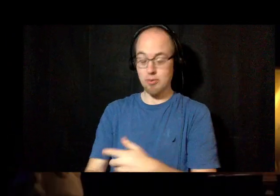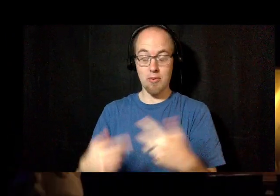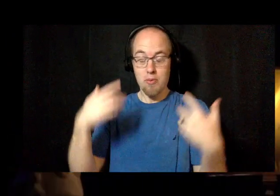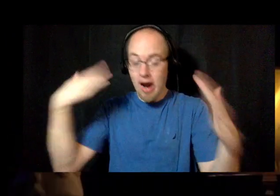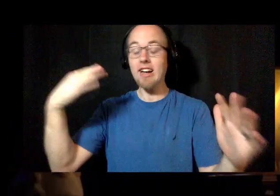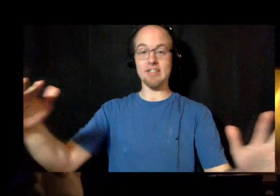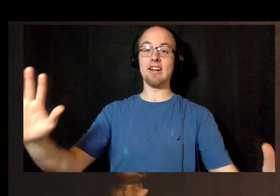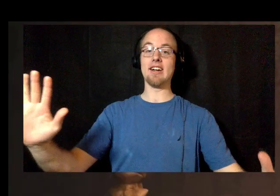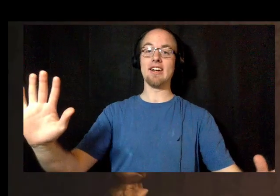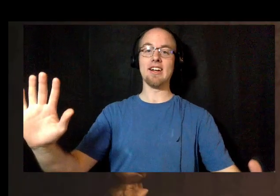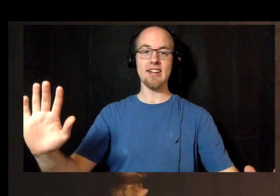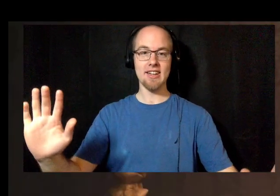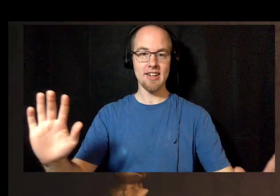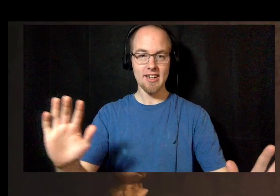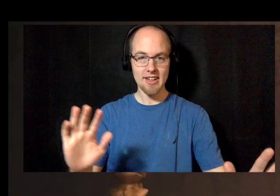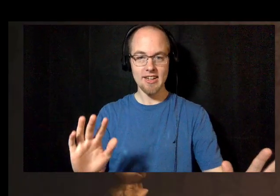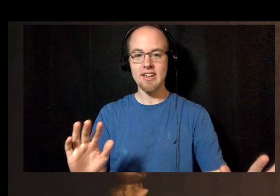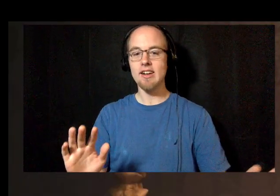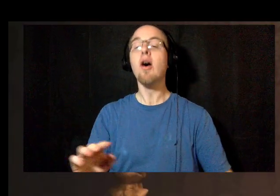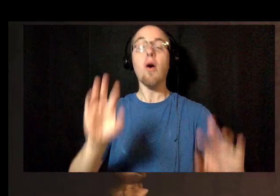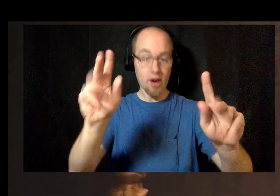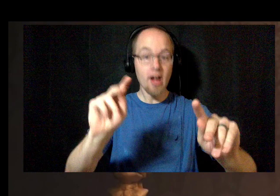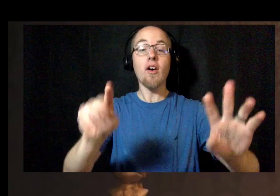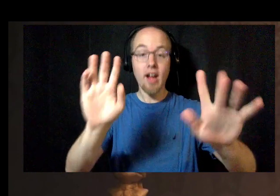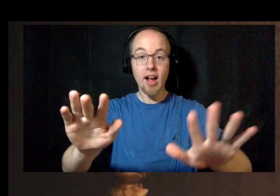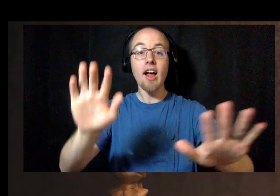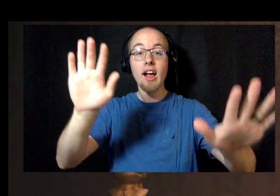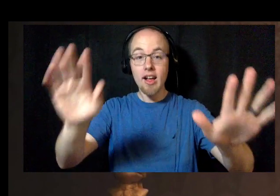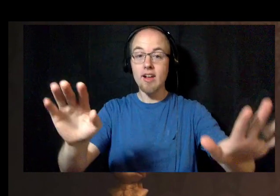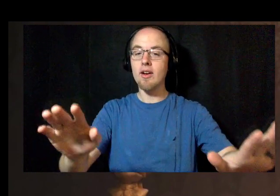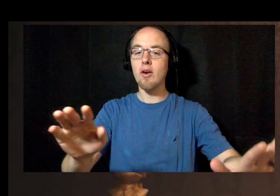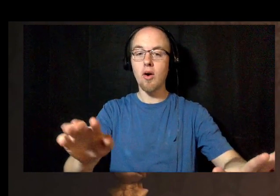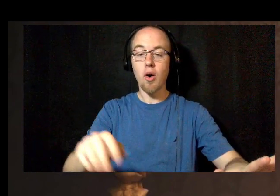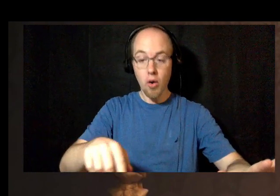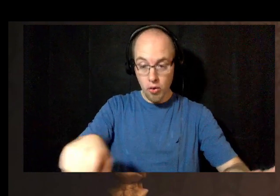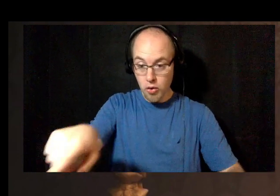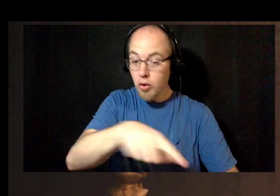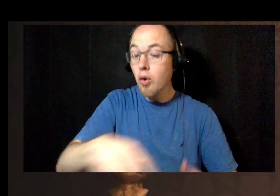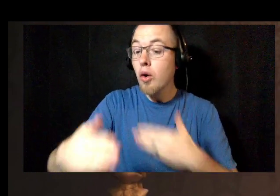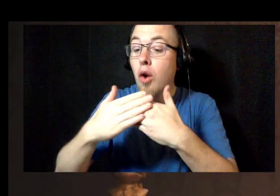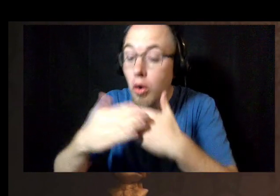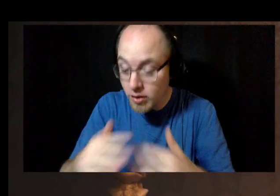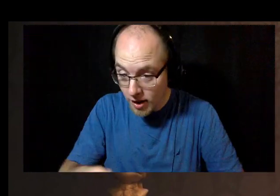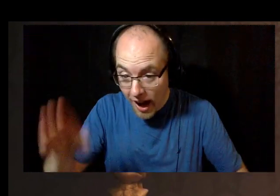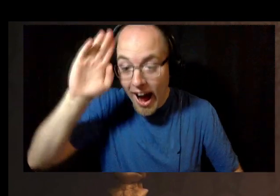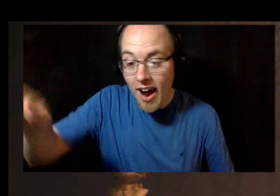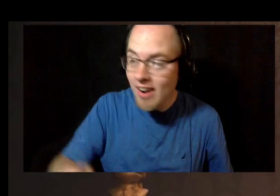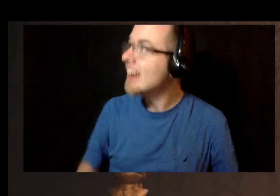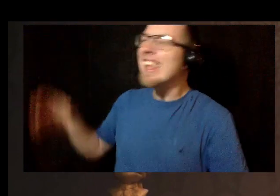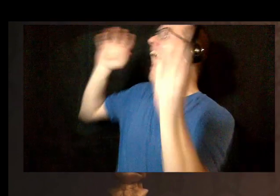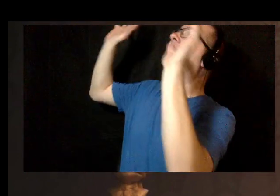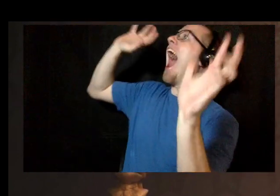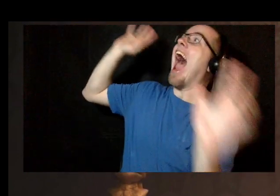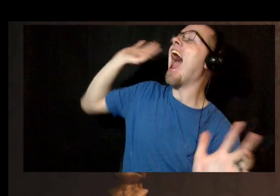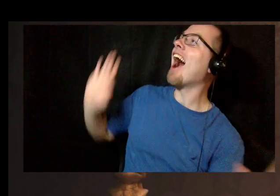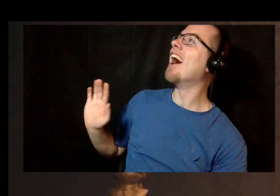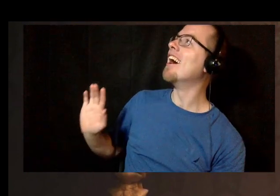control. Now, ladies and gentlemen, you're very close, aren't you? Hello!